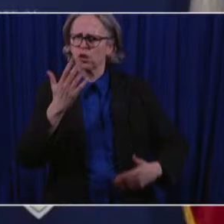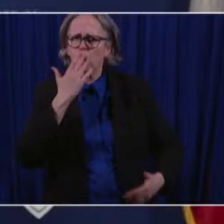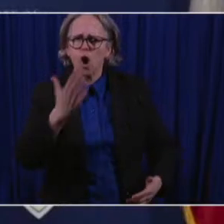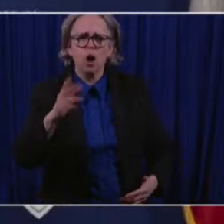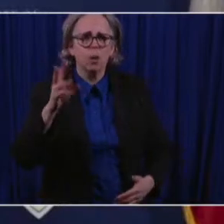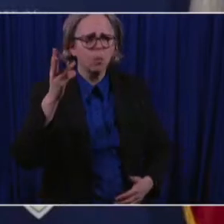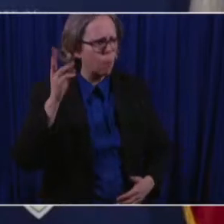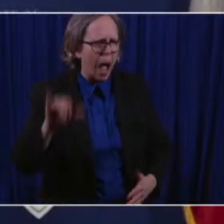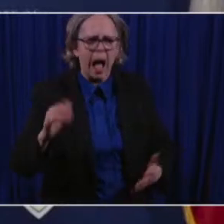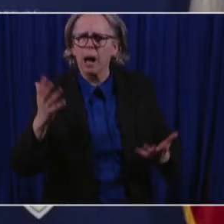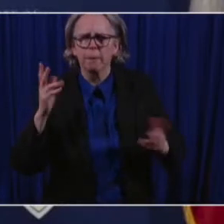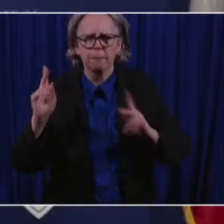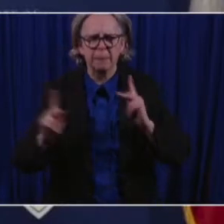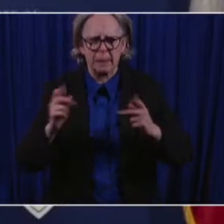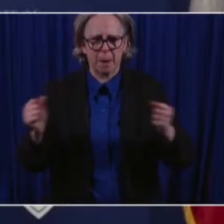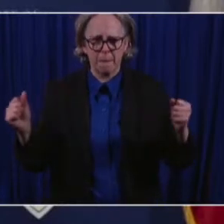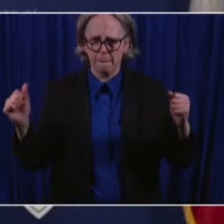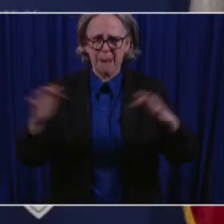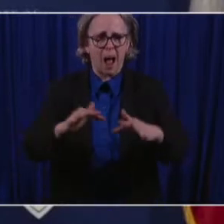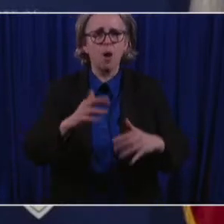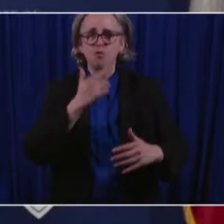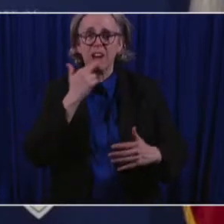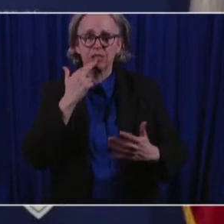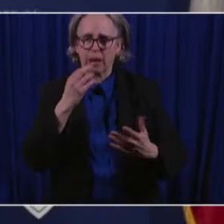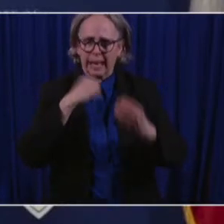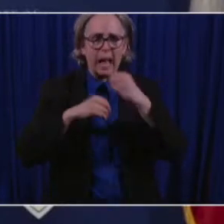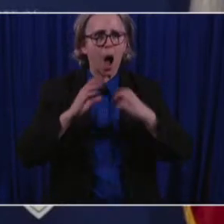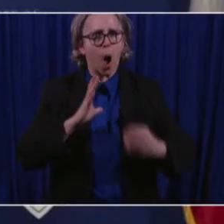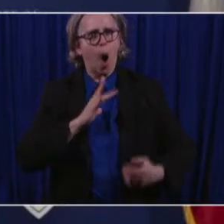restaurants. 1/3 of us now